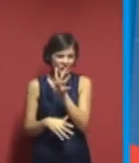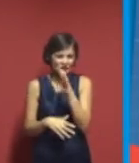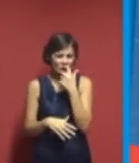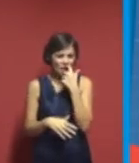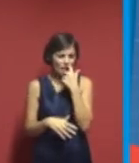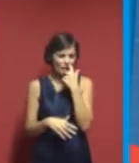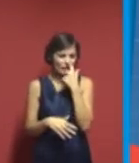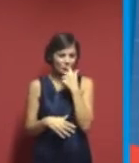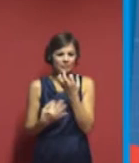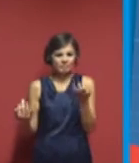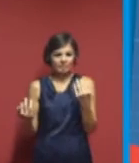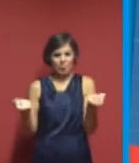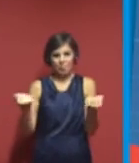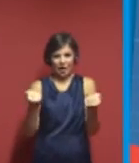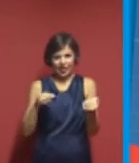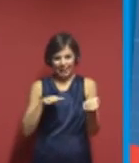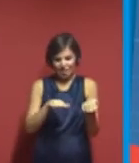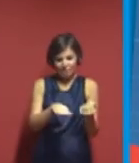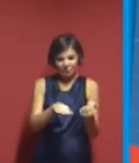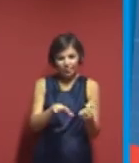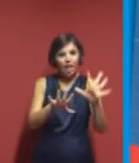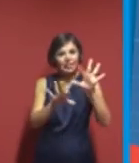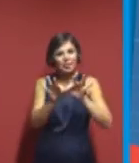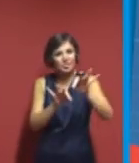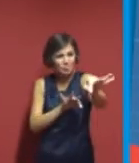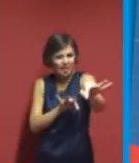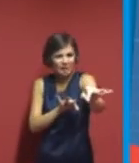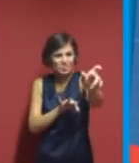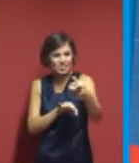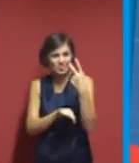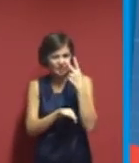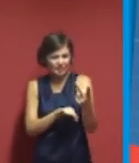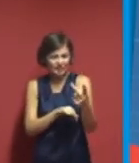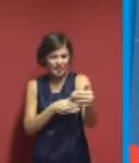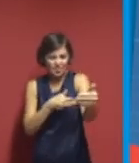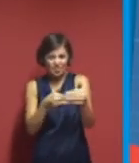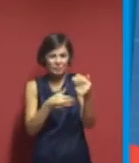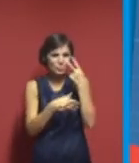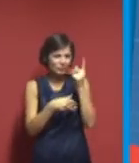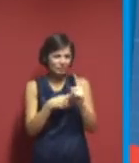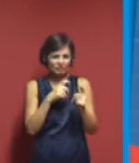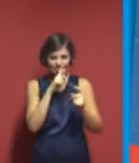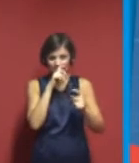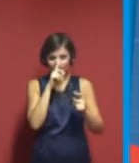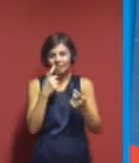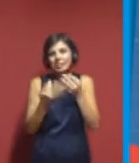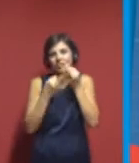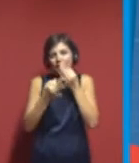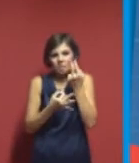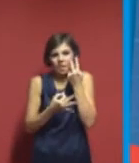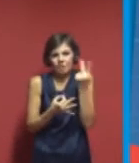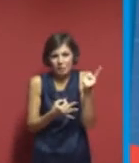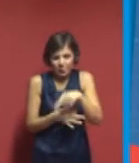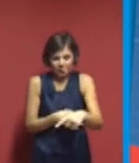10 meters, it is not able because the resolution is very low. So now I'm trying to design and